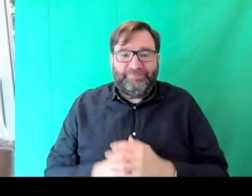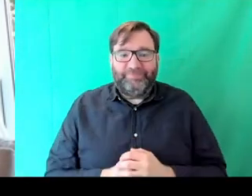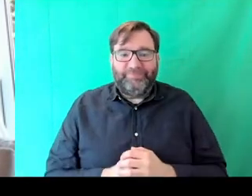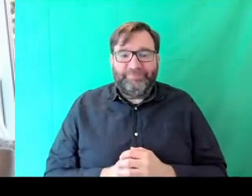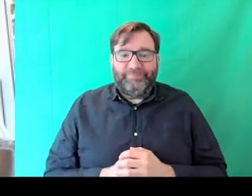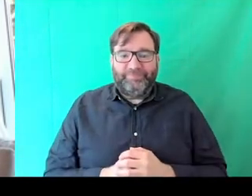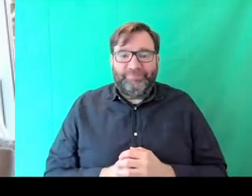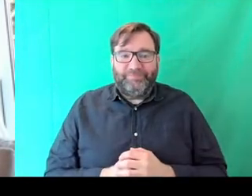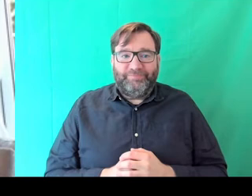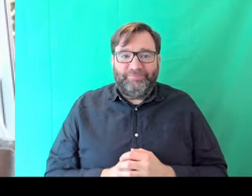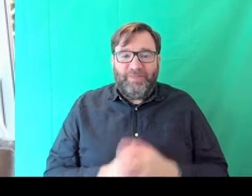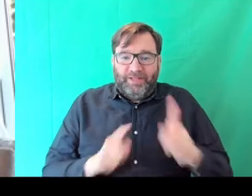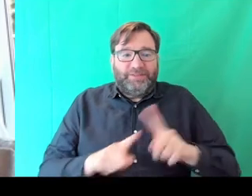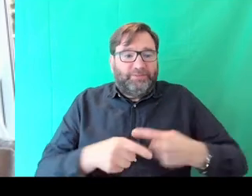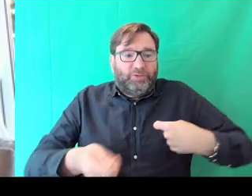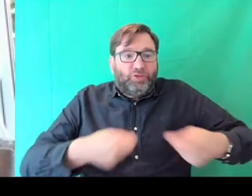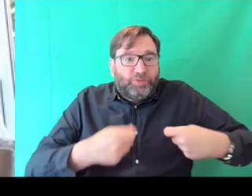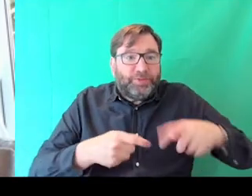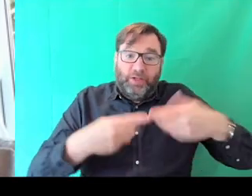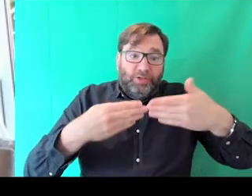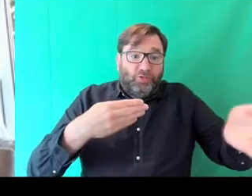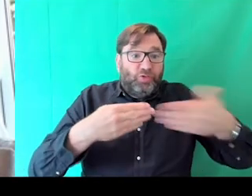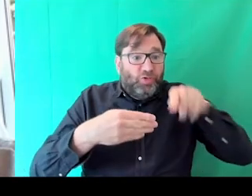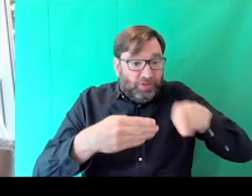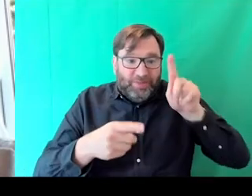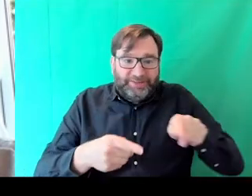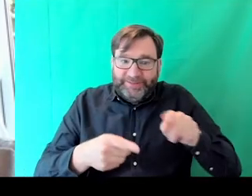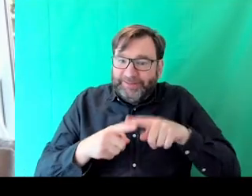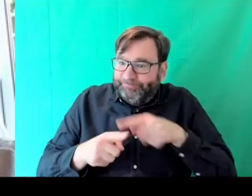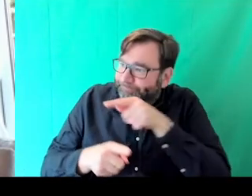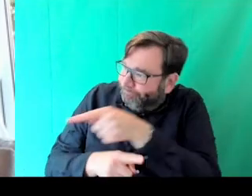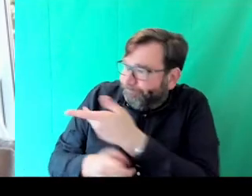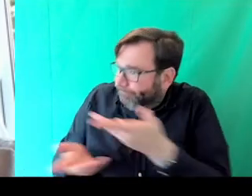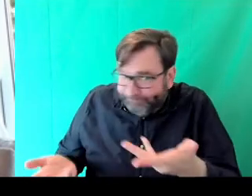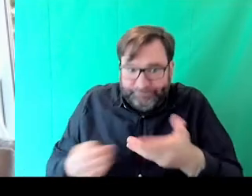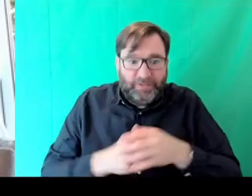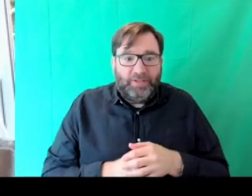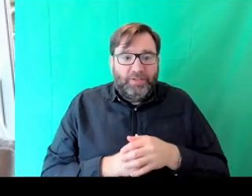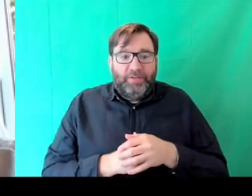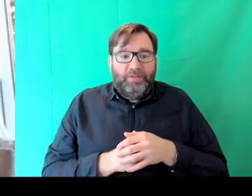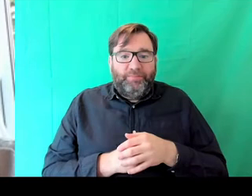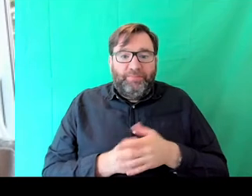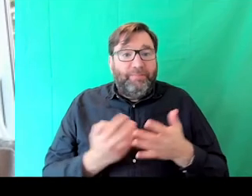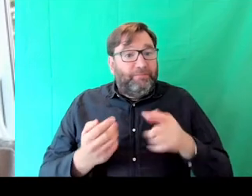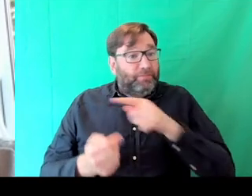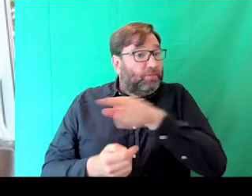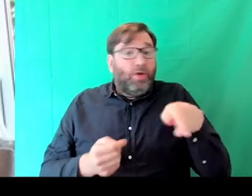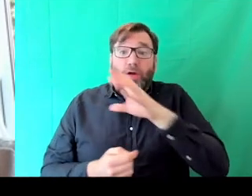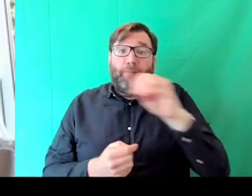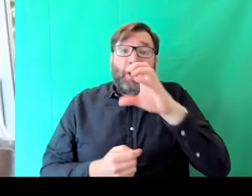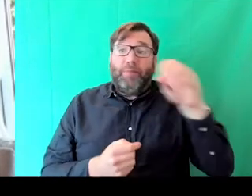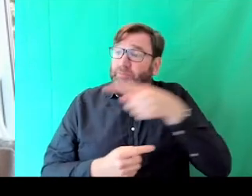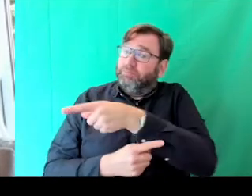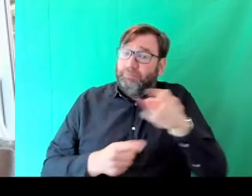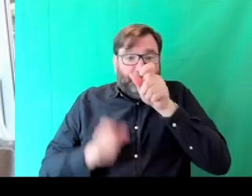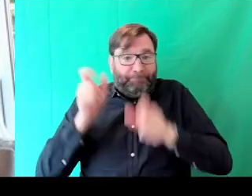conversation, because people outside of the workplace are having those conversations as well as, you know,